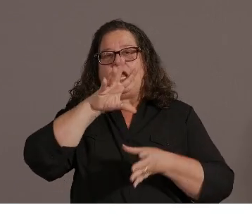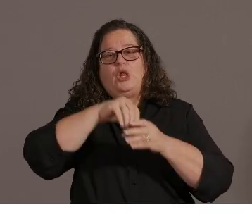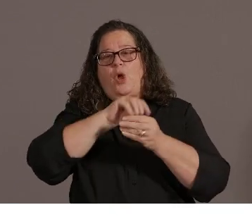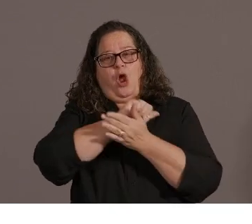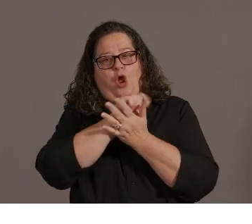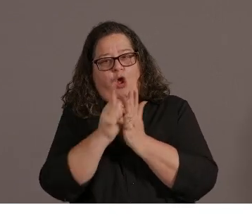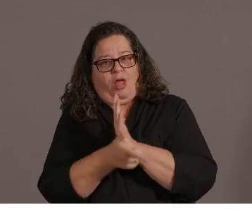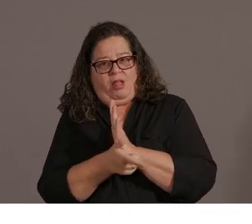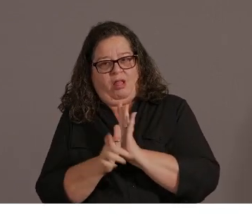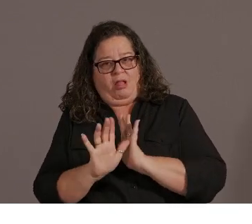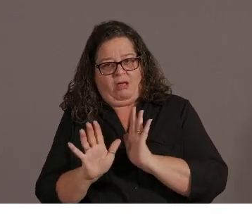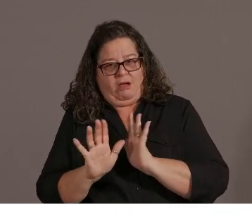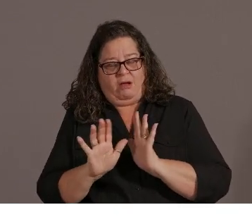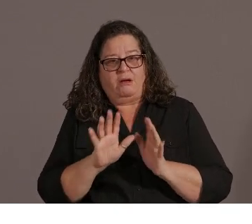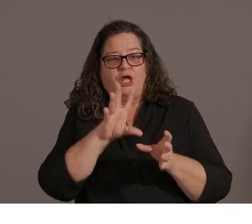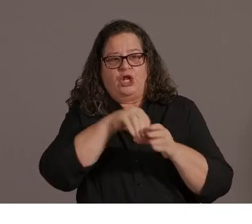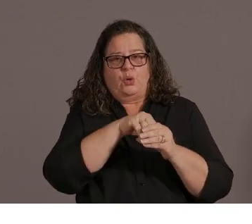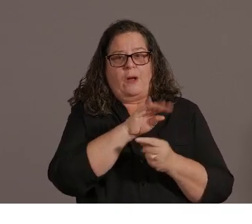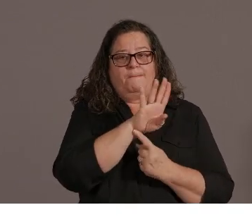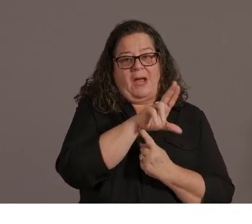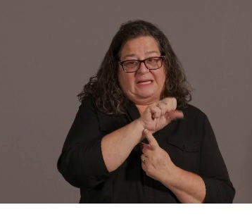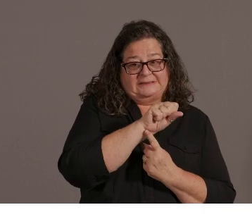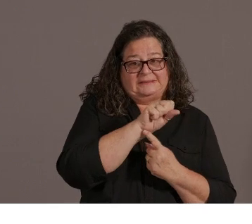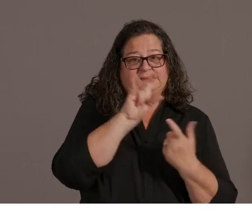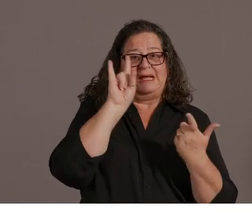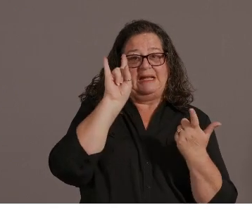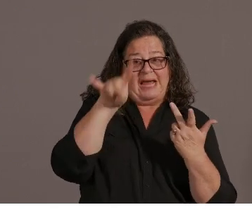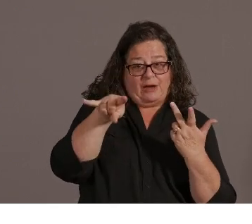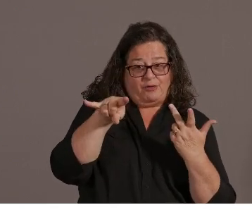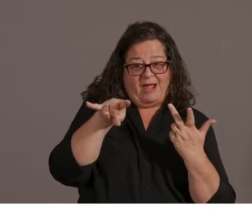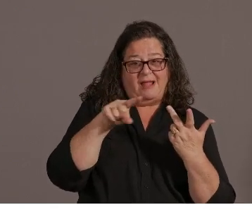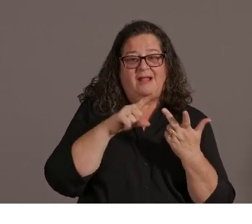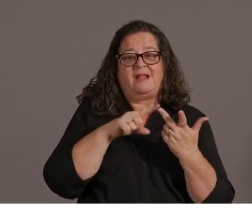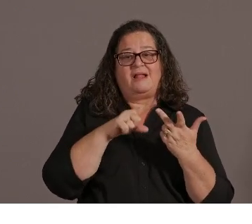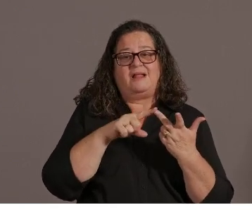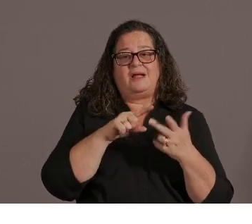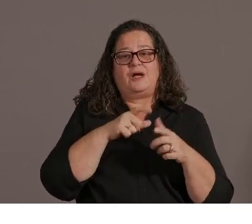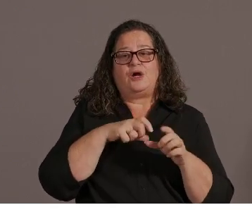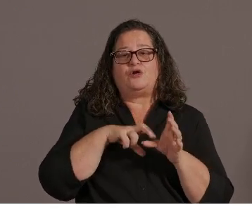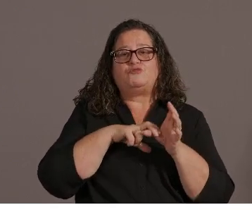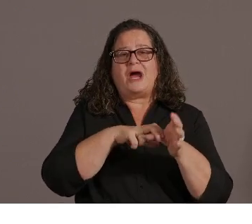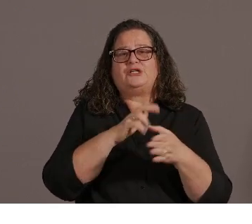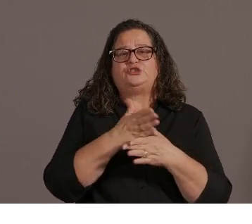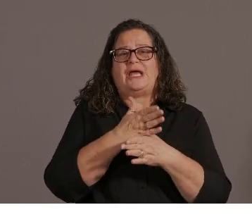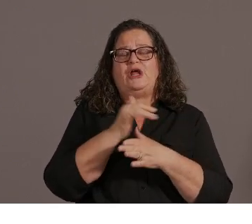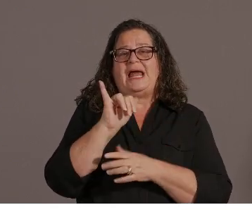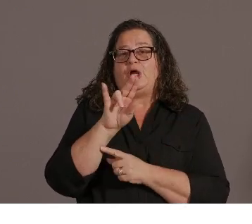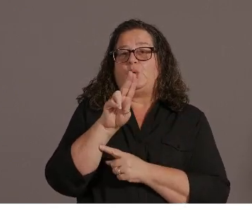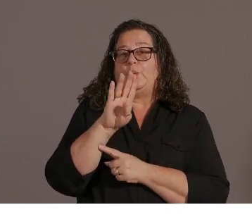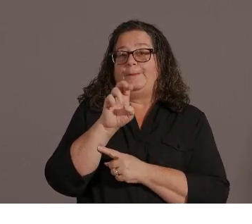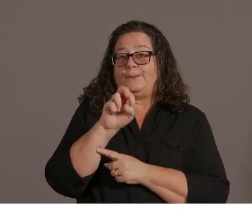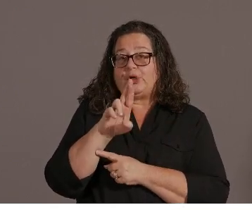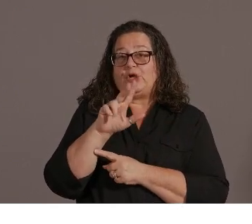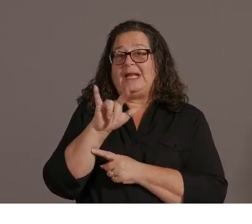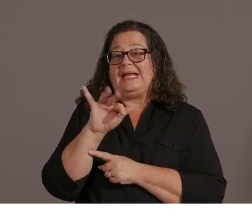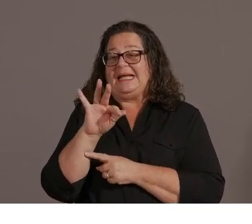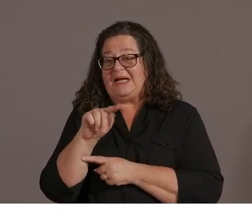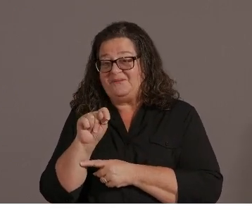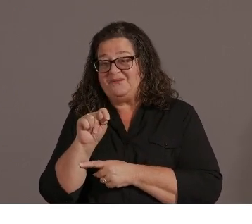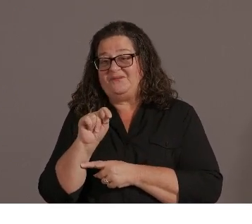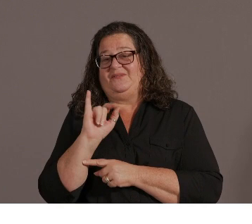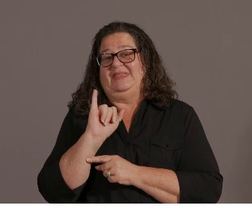includes buses, light rails, ride share, those things that allow individuals to get back and forth to their